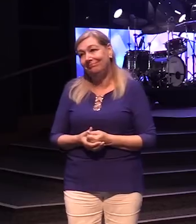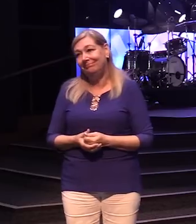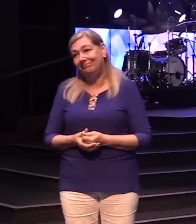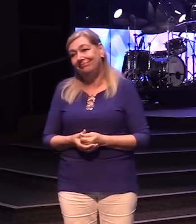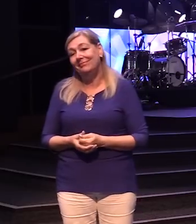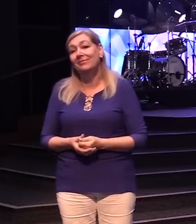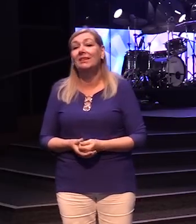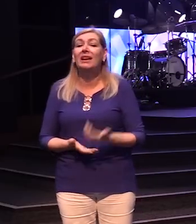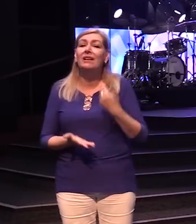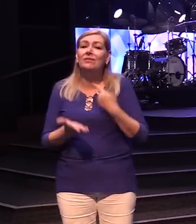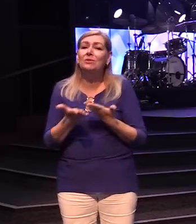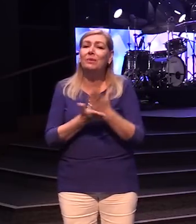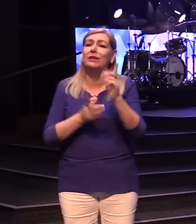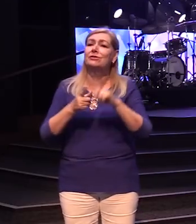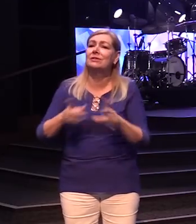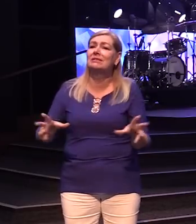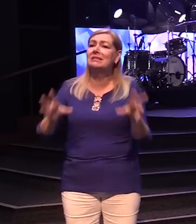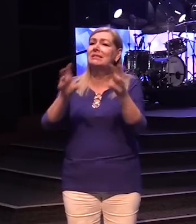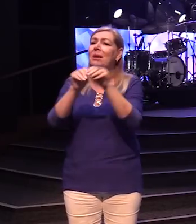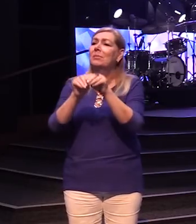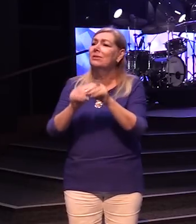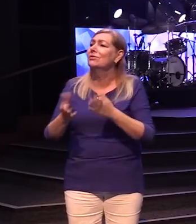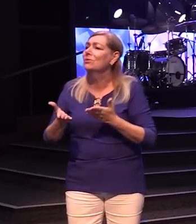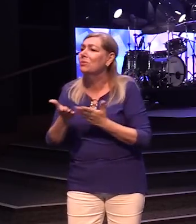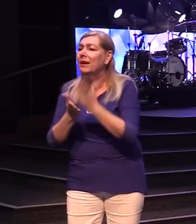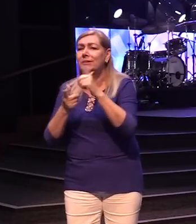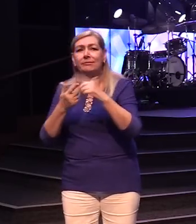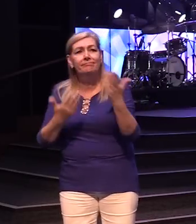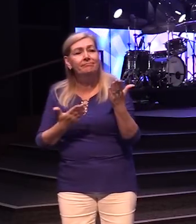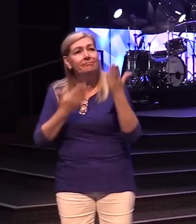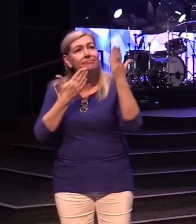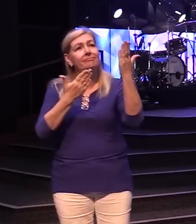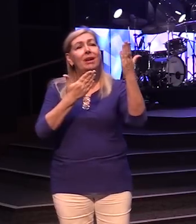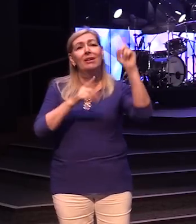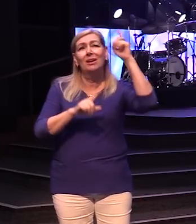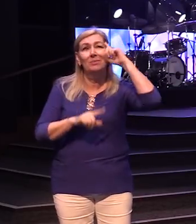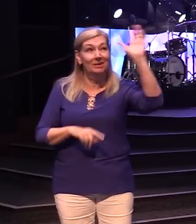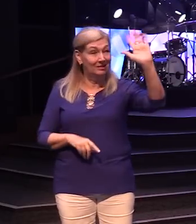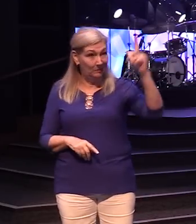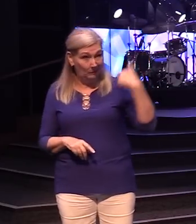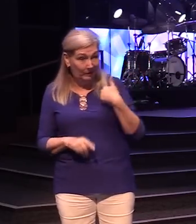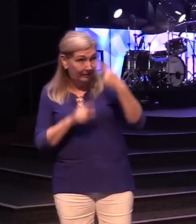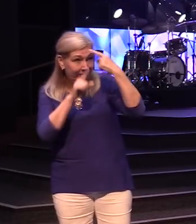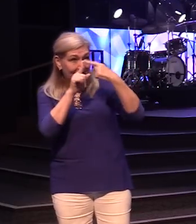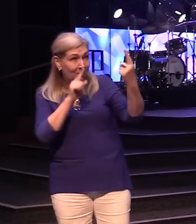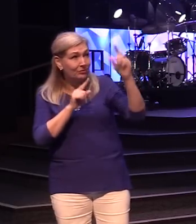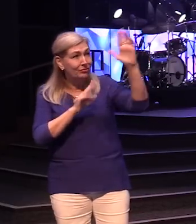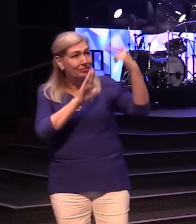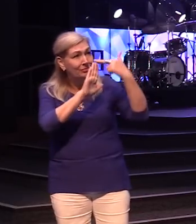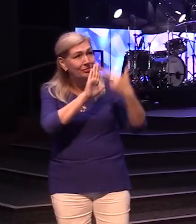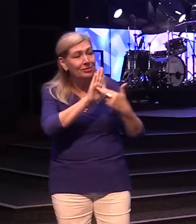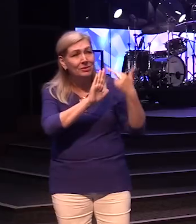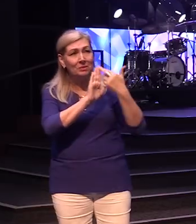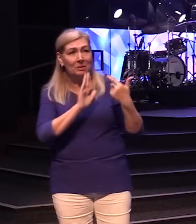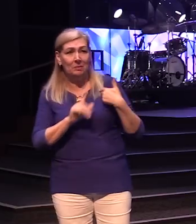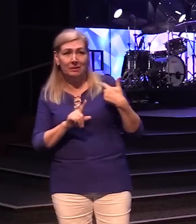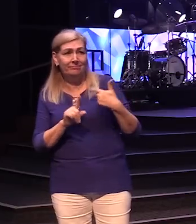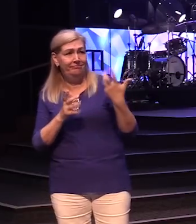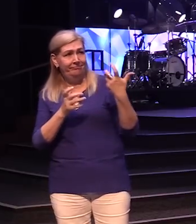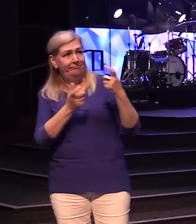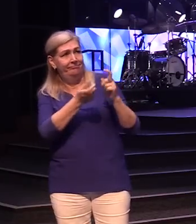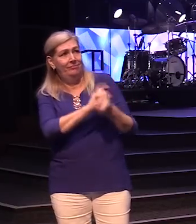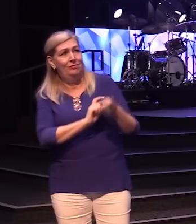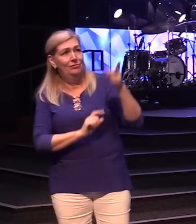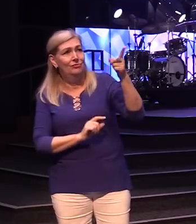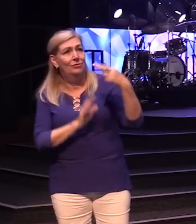The right to assemble, the right to petition the government to say, "We don't like what you're doing and we want it changed." And that